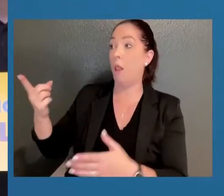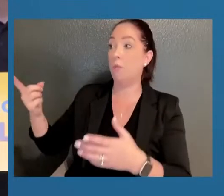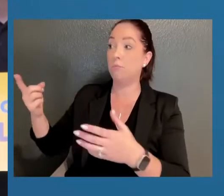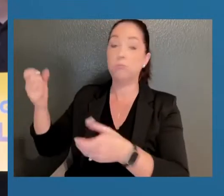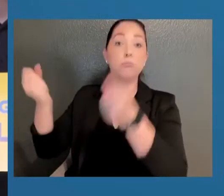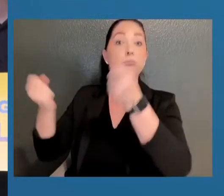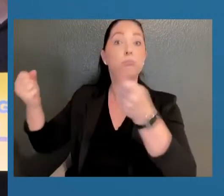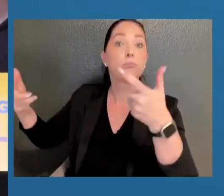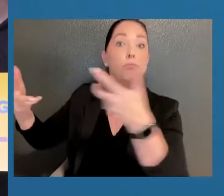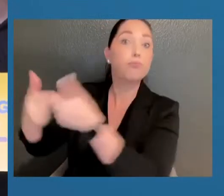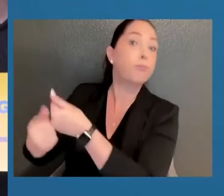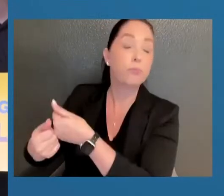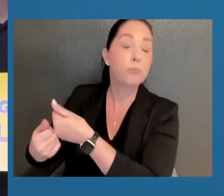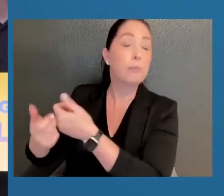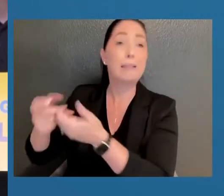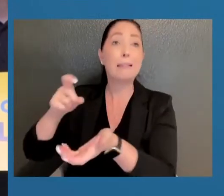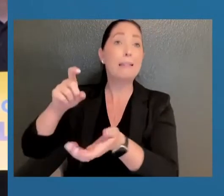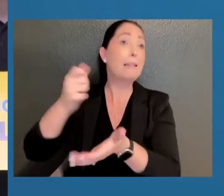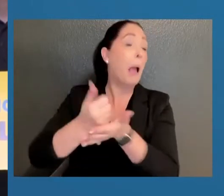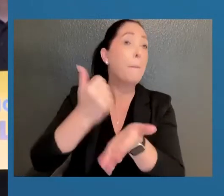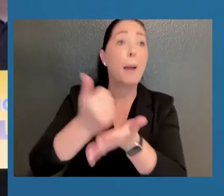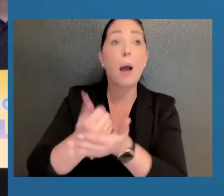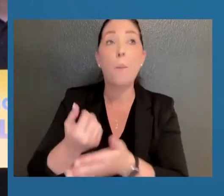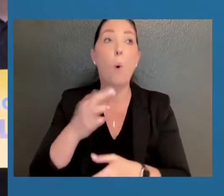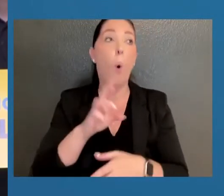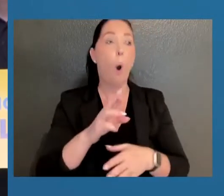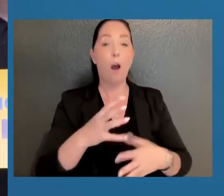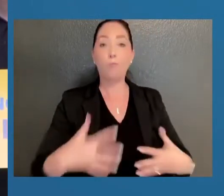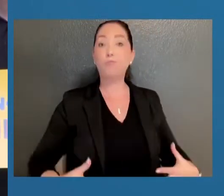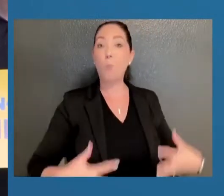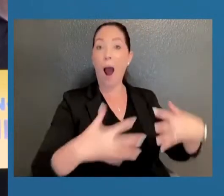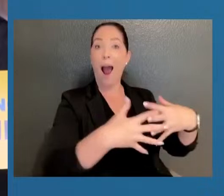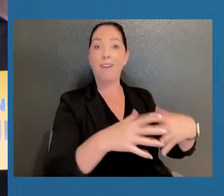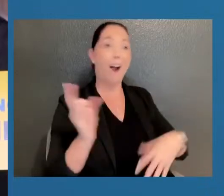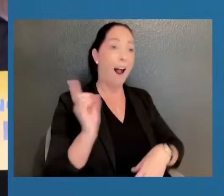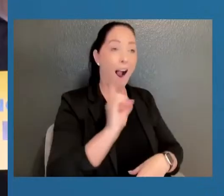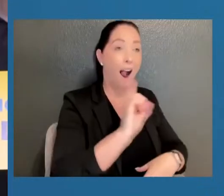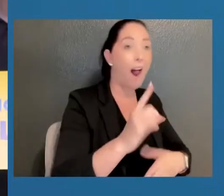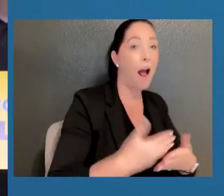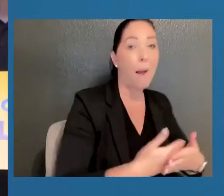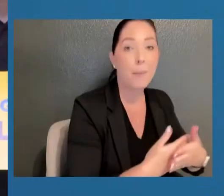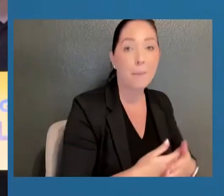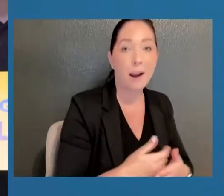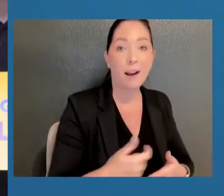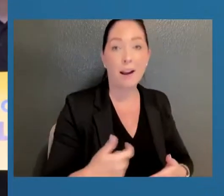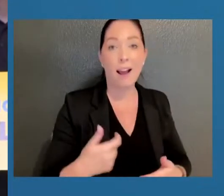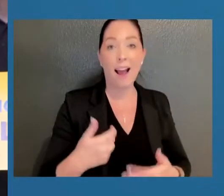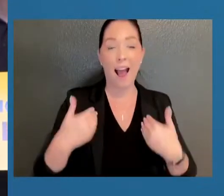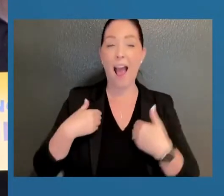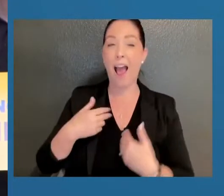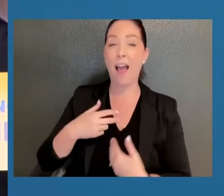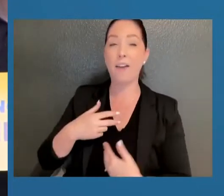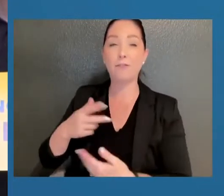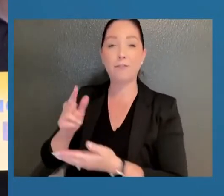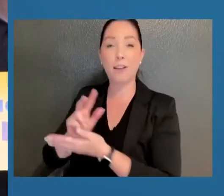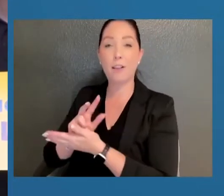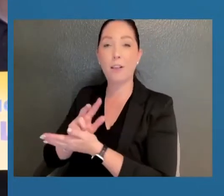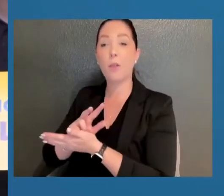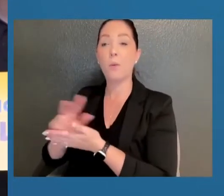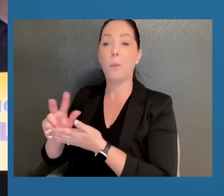you're rushing in to have a new baby delivered. I have a 3-week-old baby, I'm thinking about that. Grandbaby.